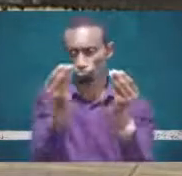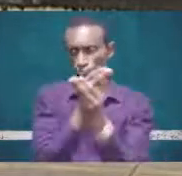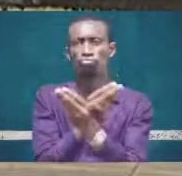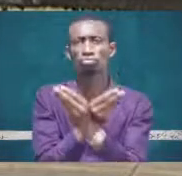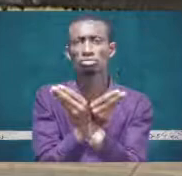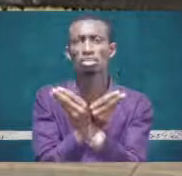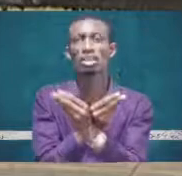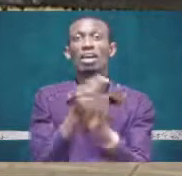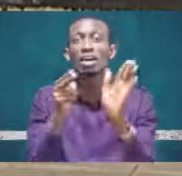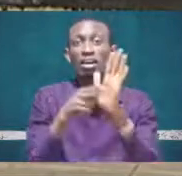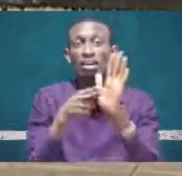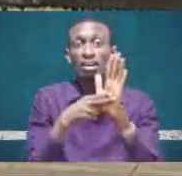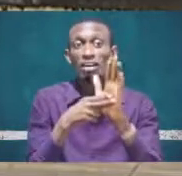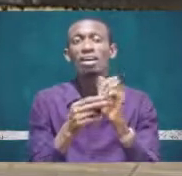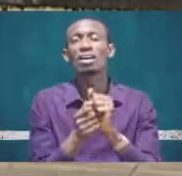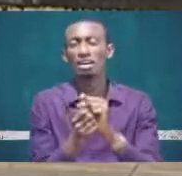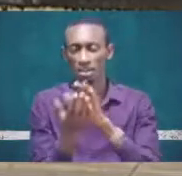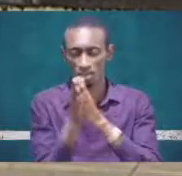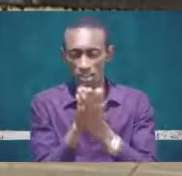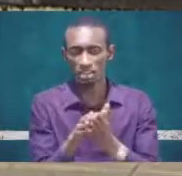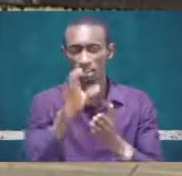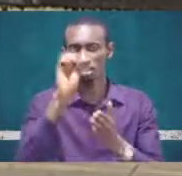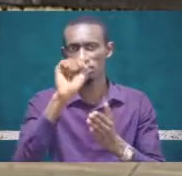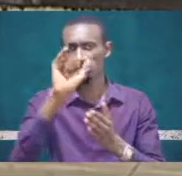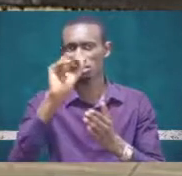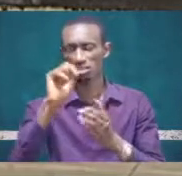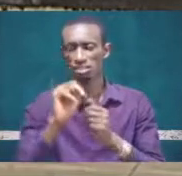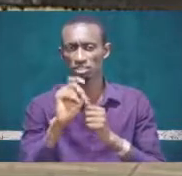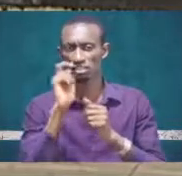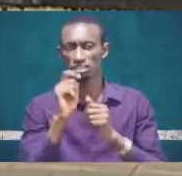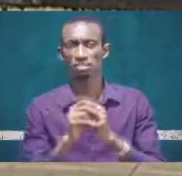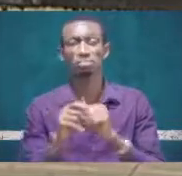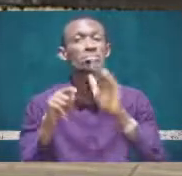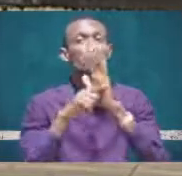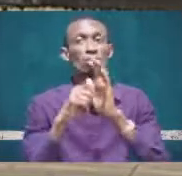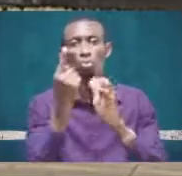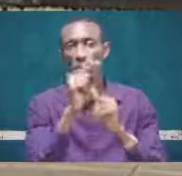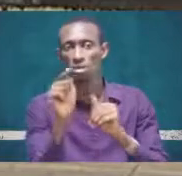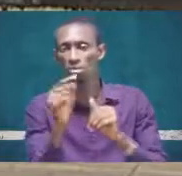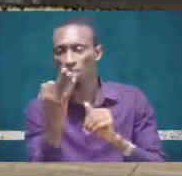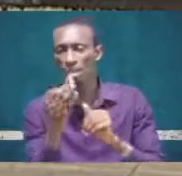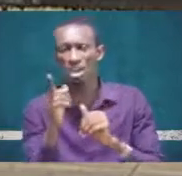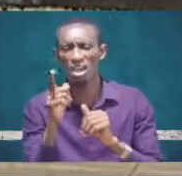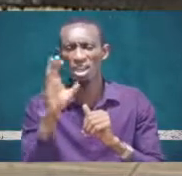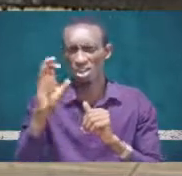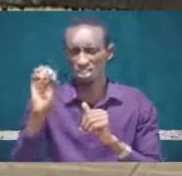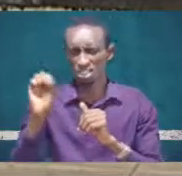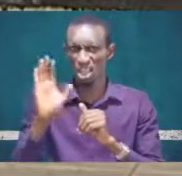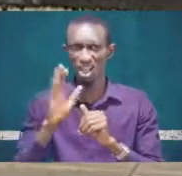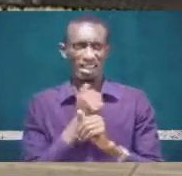be sine x minus 1/3 cosine, is it cosine or no?